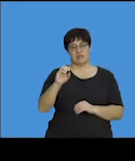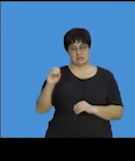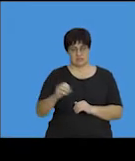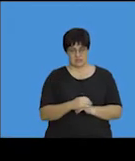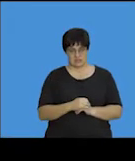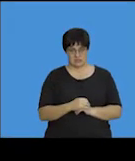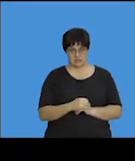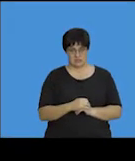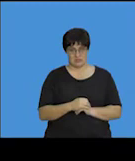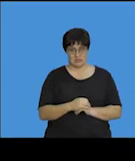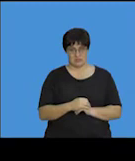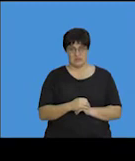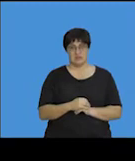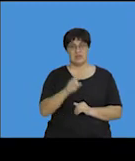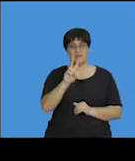minus 300.